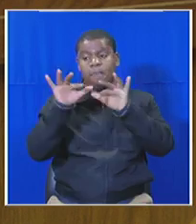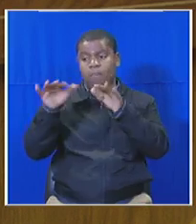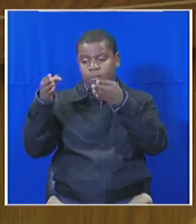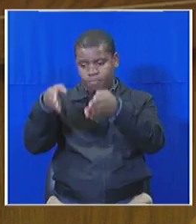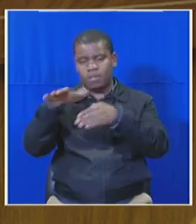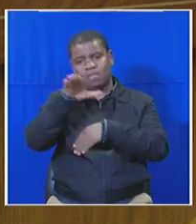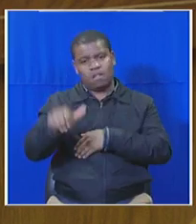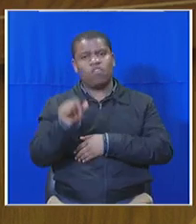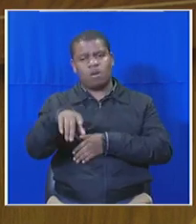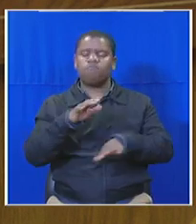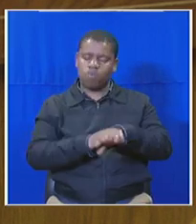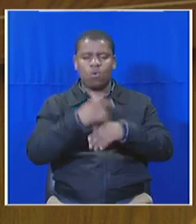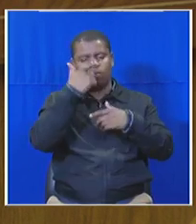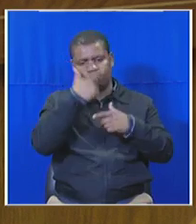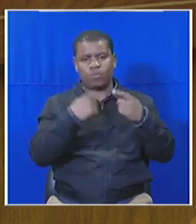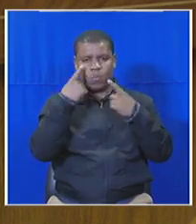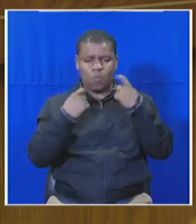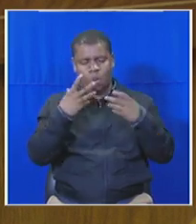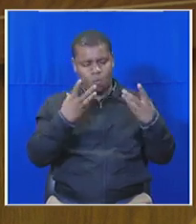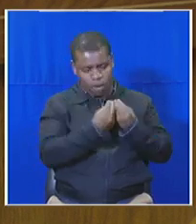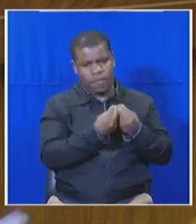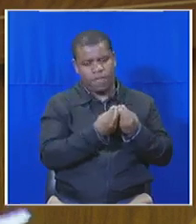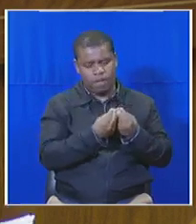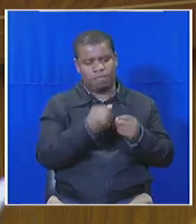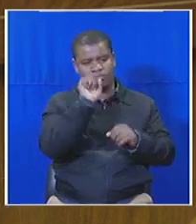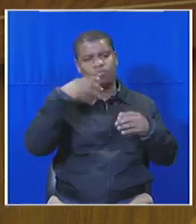crying too. May his soul rest in peace. I thank you.